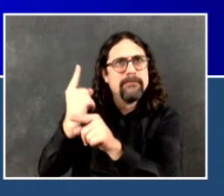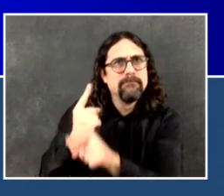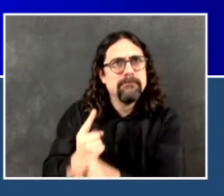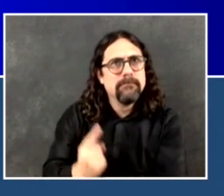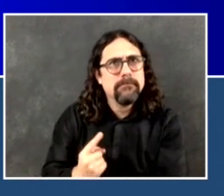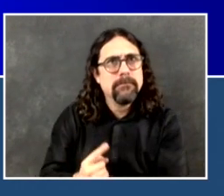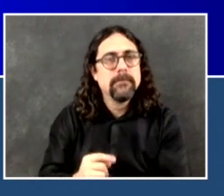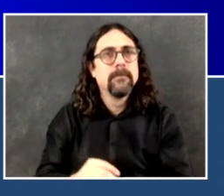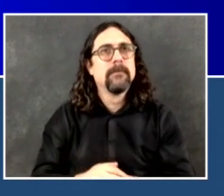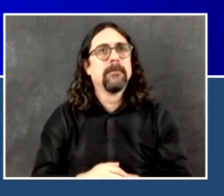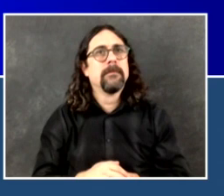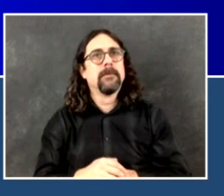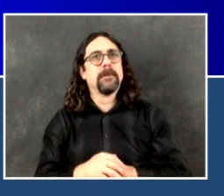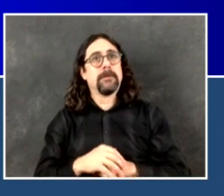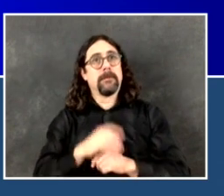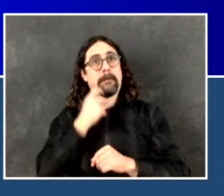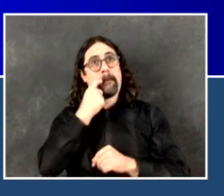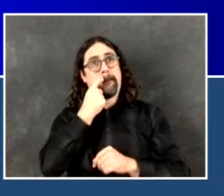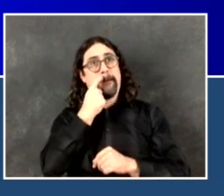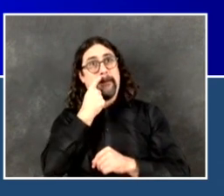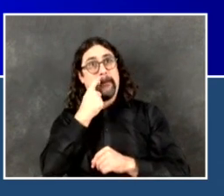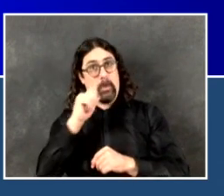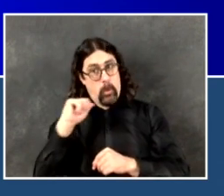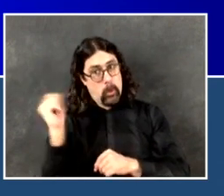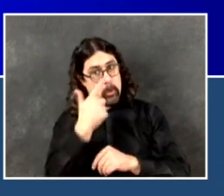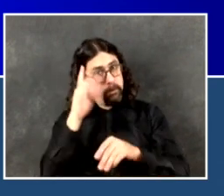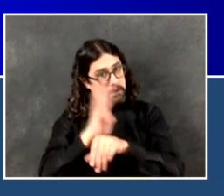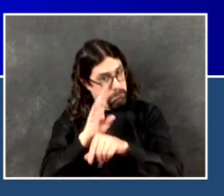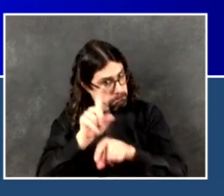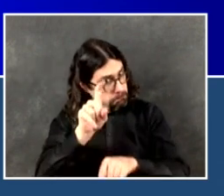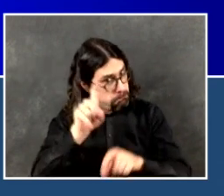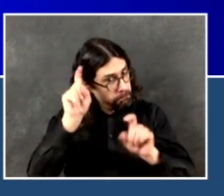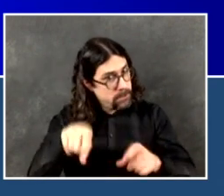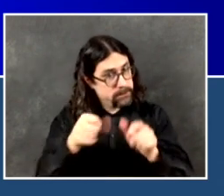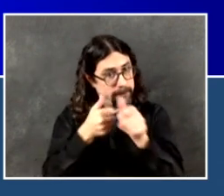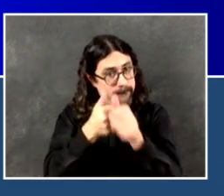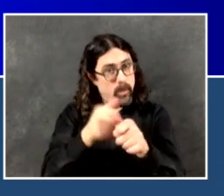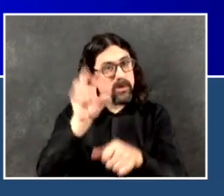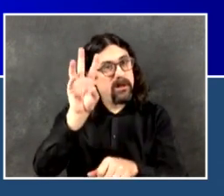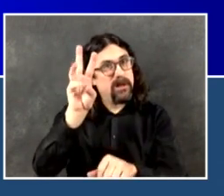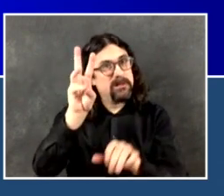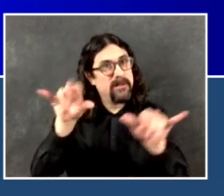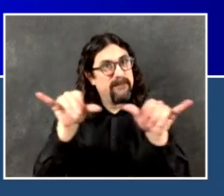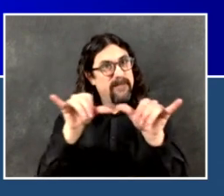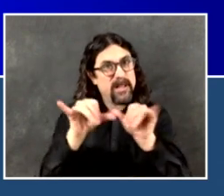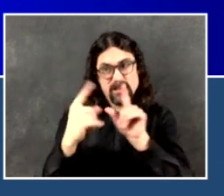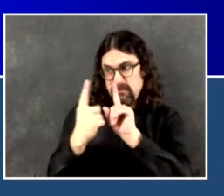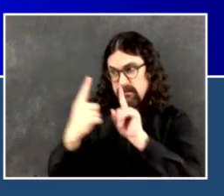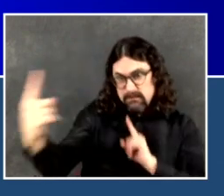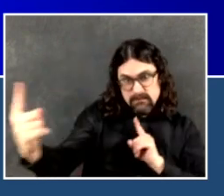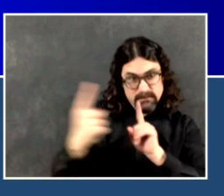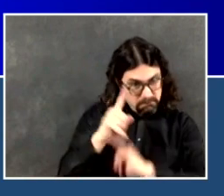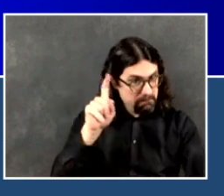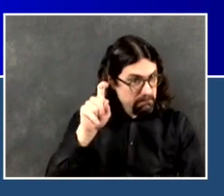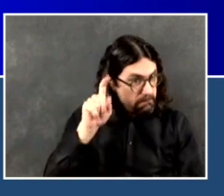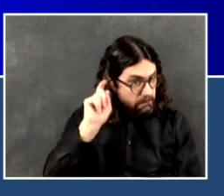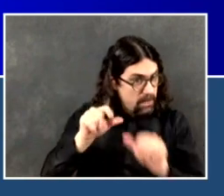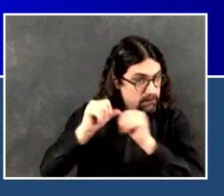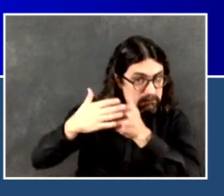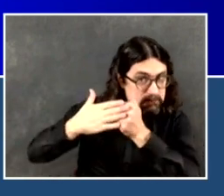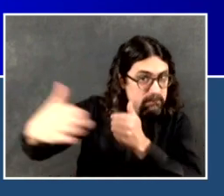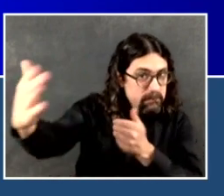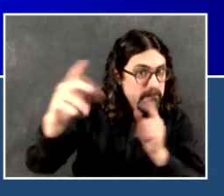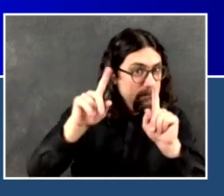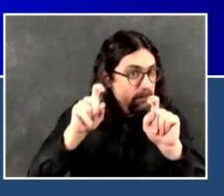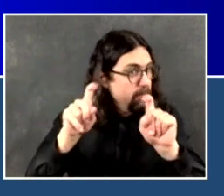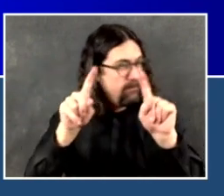All of these answers need to be filled in. We have some really good information from around the world of some things we see working better and worse. We're going to